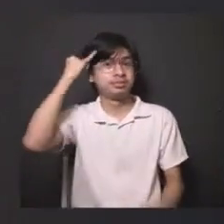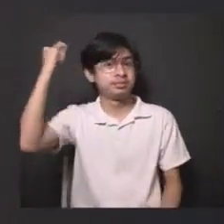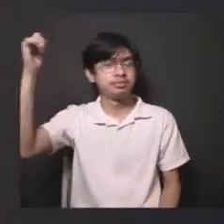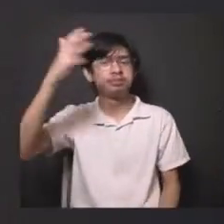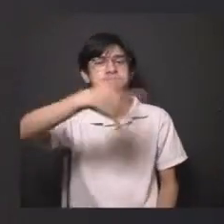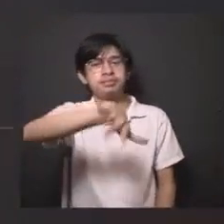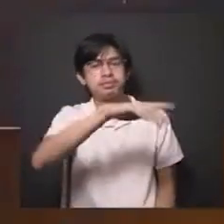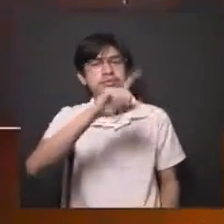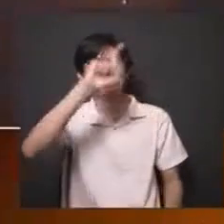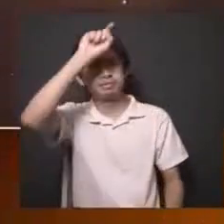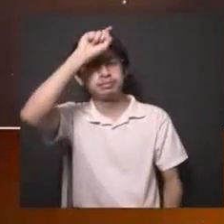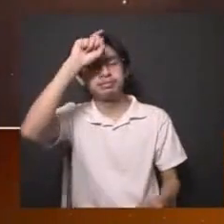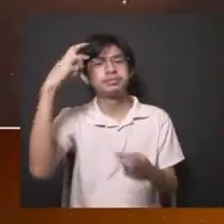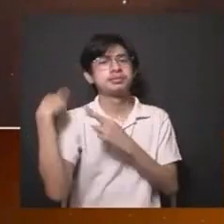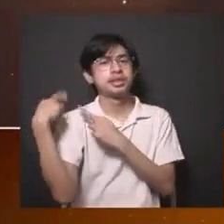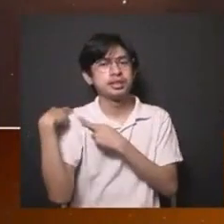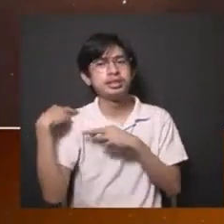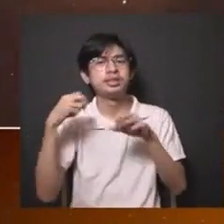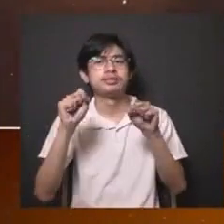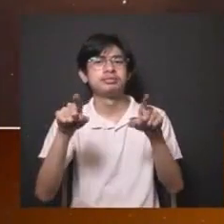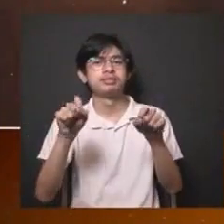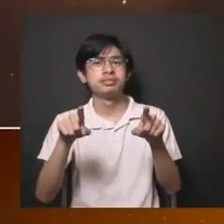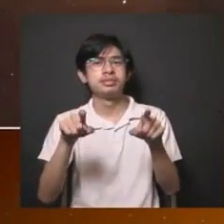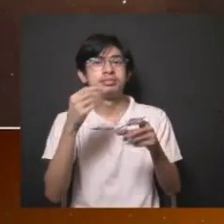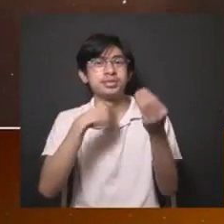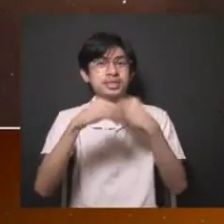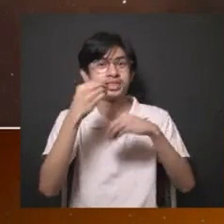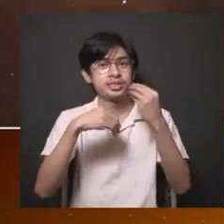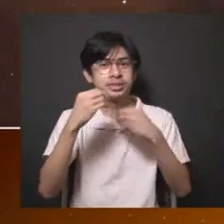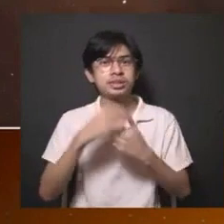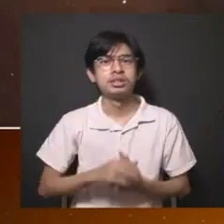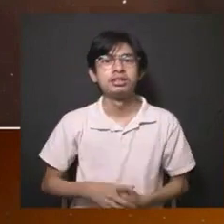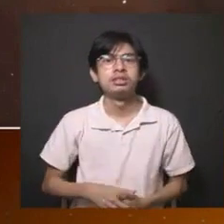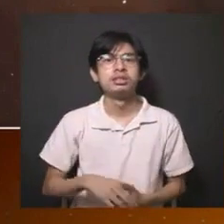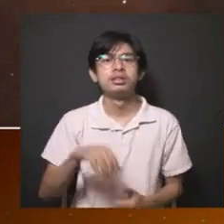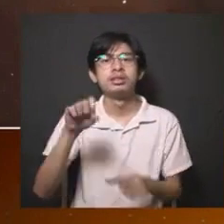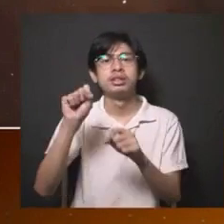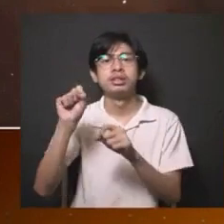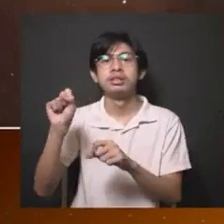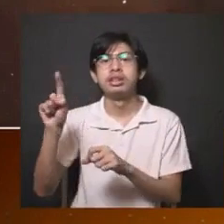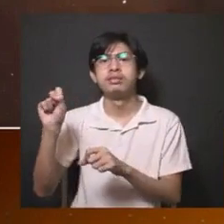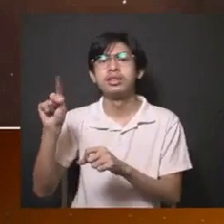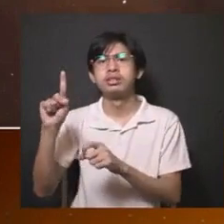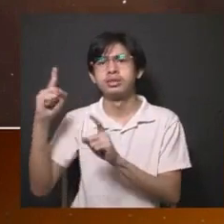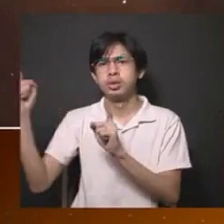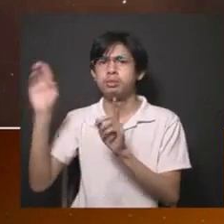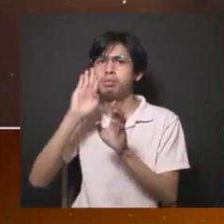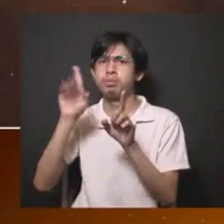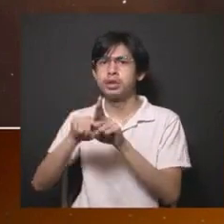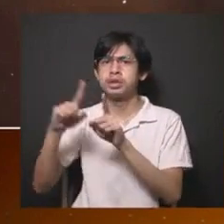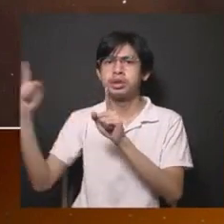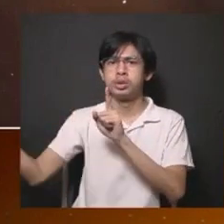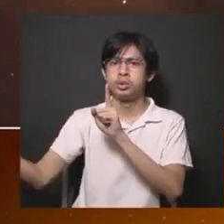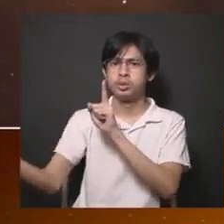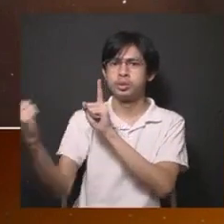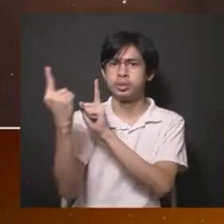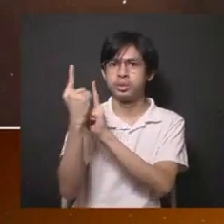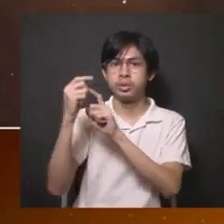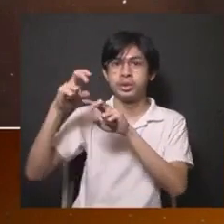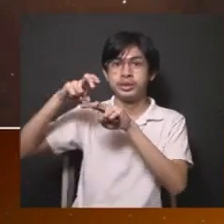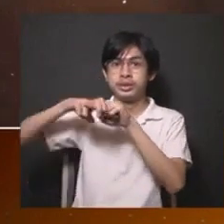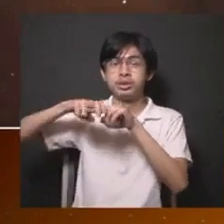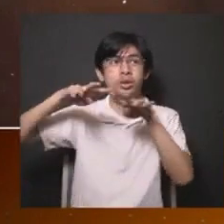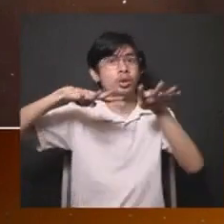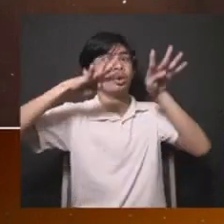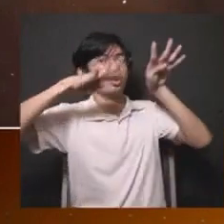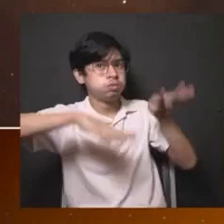to him that his brothers came. And when they arrived, they bowed before him with their faces to the ground.